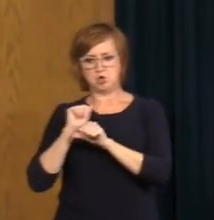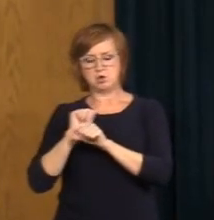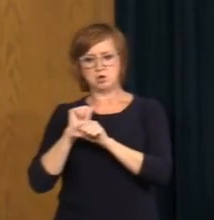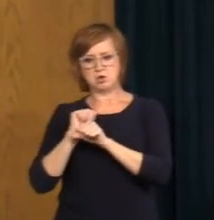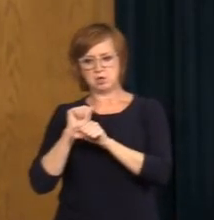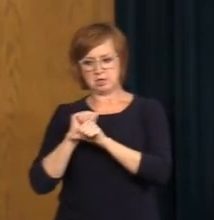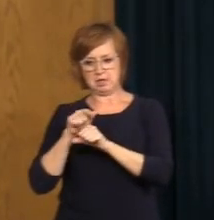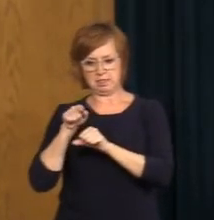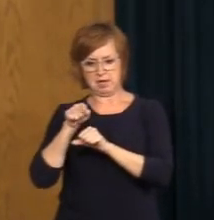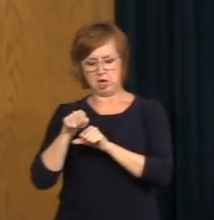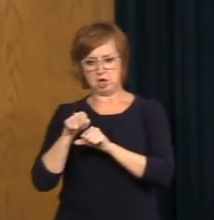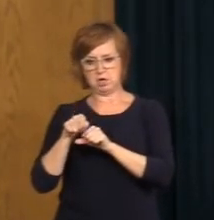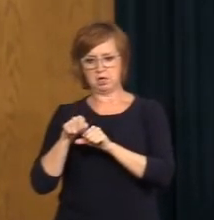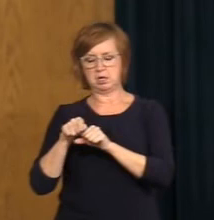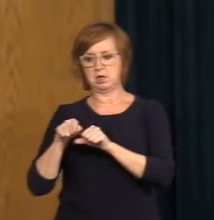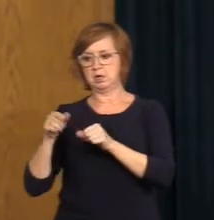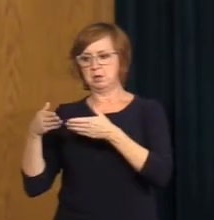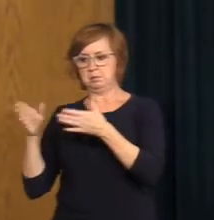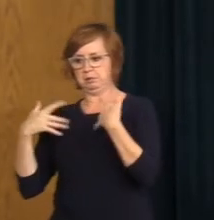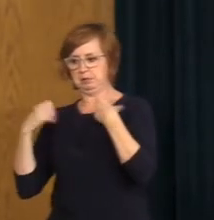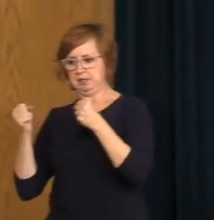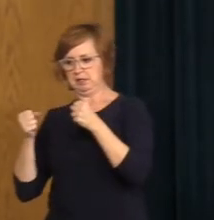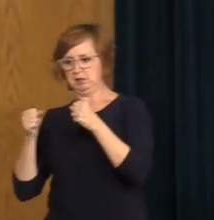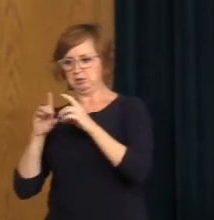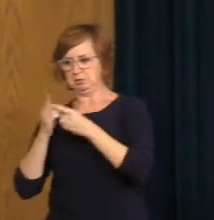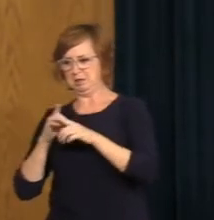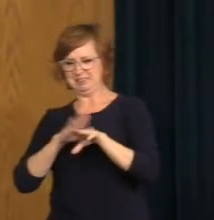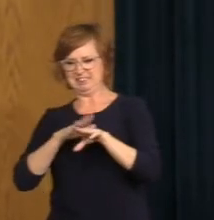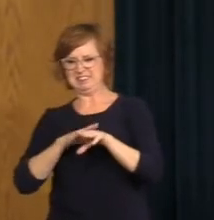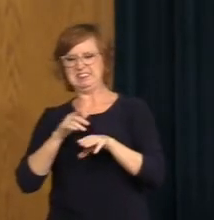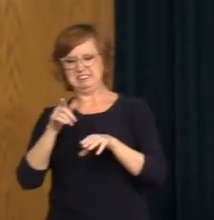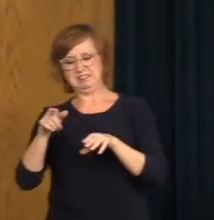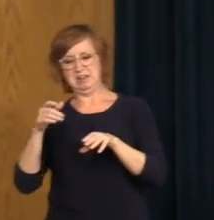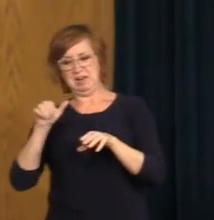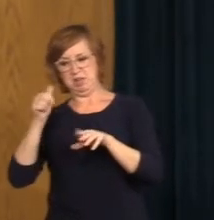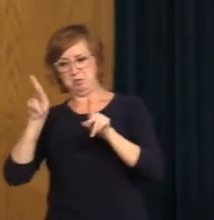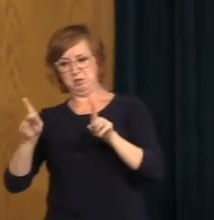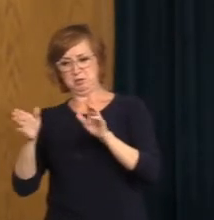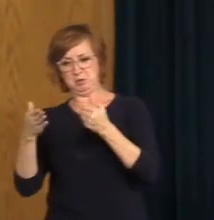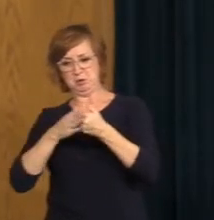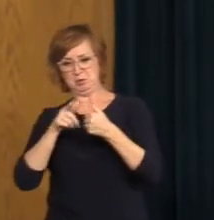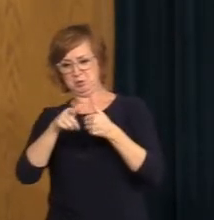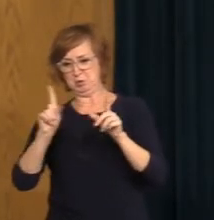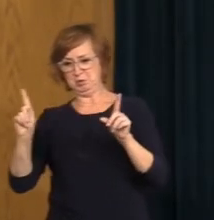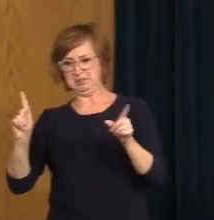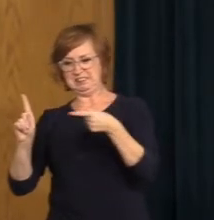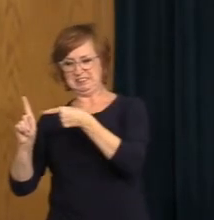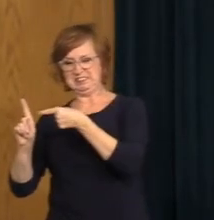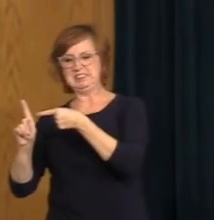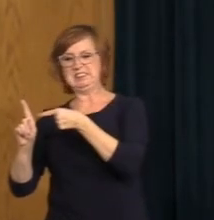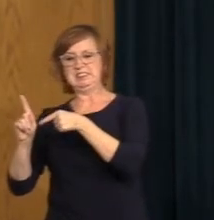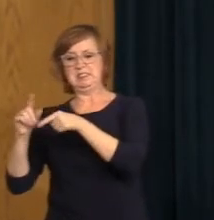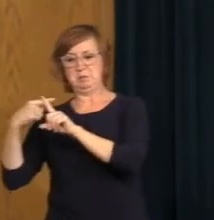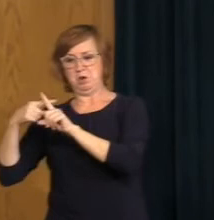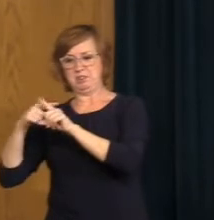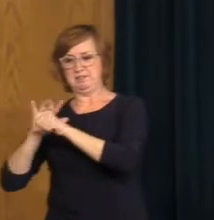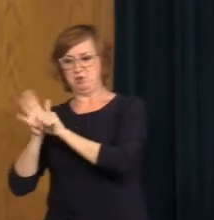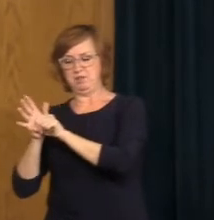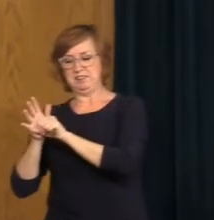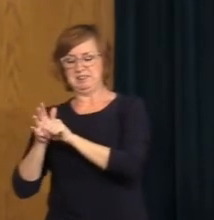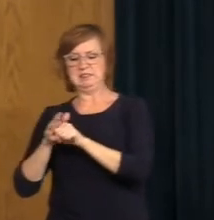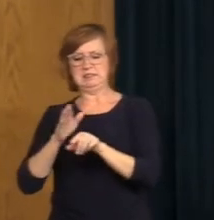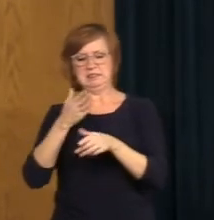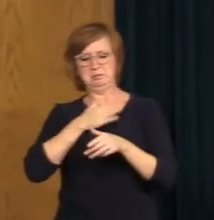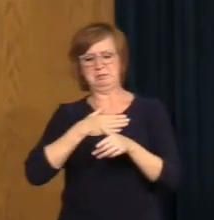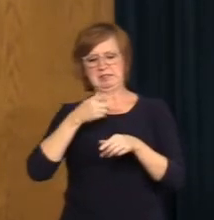requested to get tested by public health. They still have to isolate, but if required, if they are tested even if asymptomatic, that may uncover further